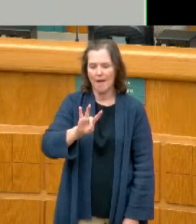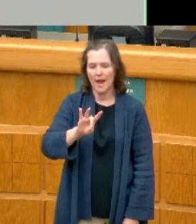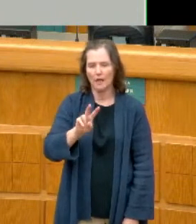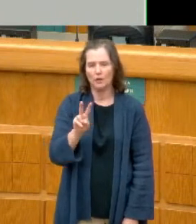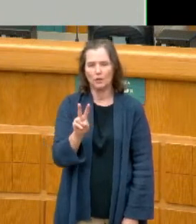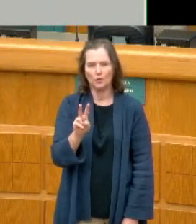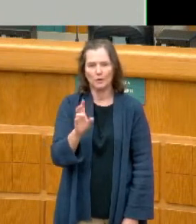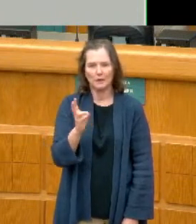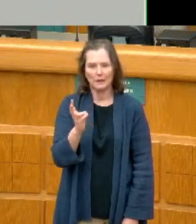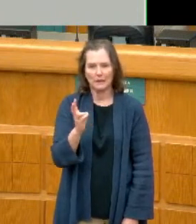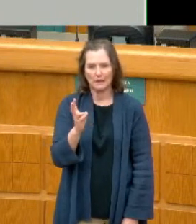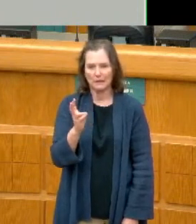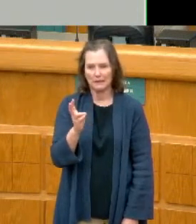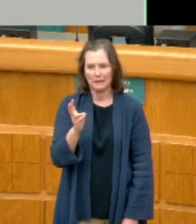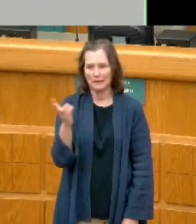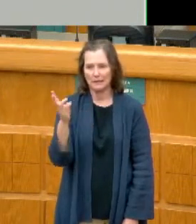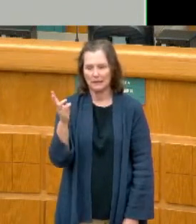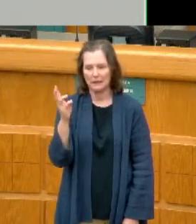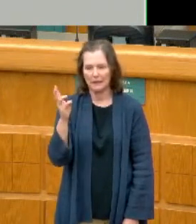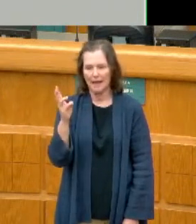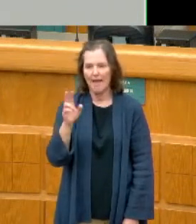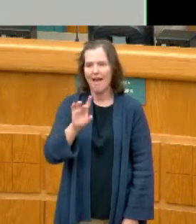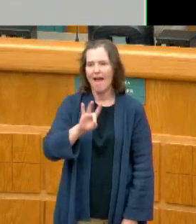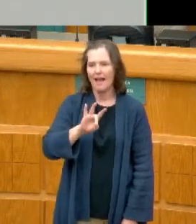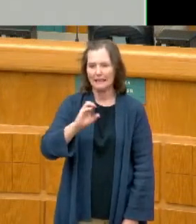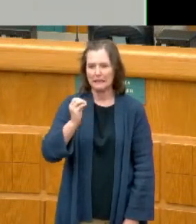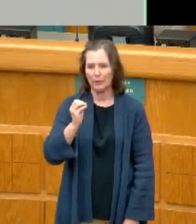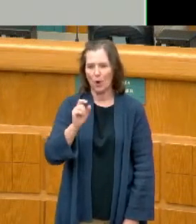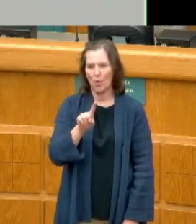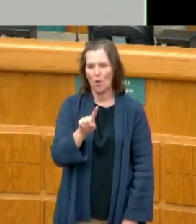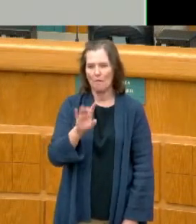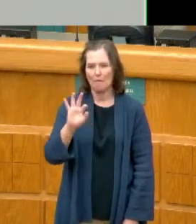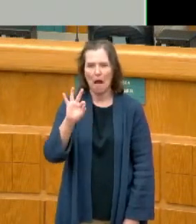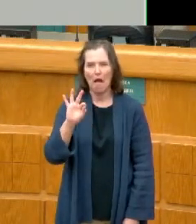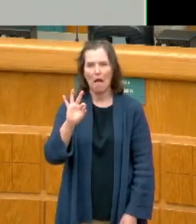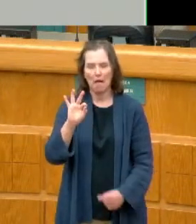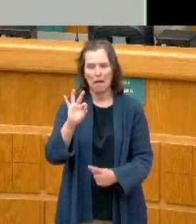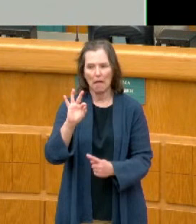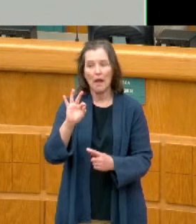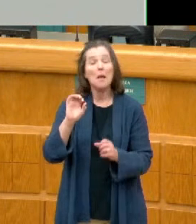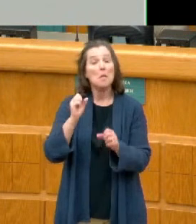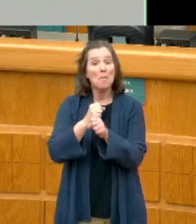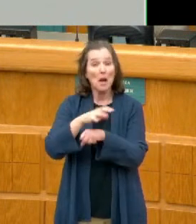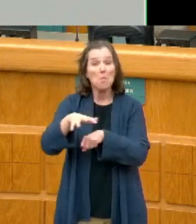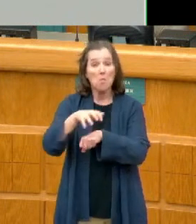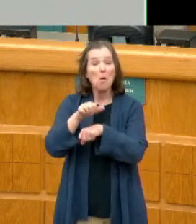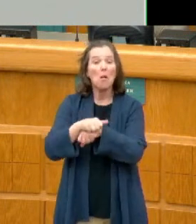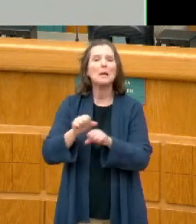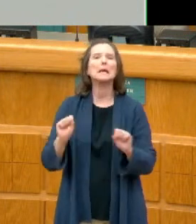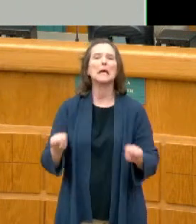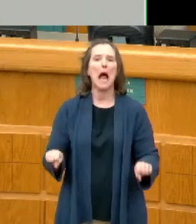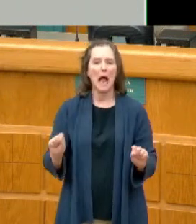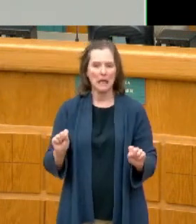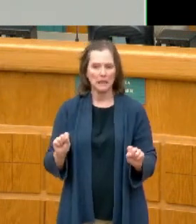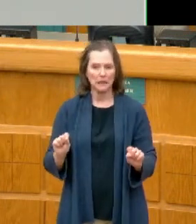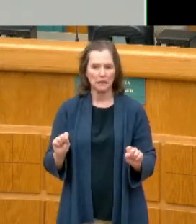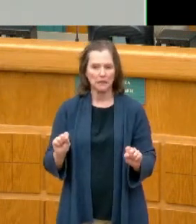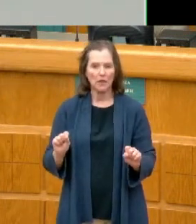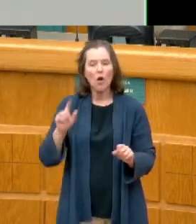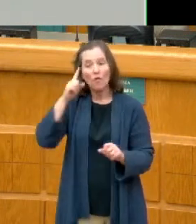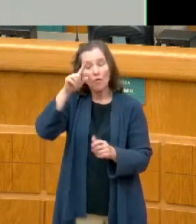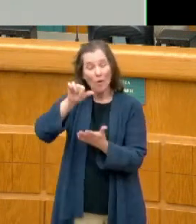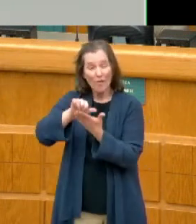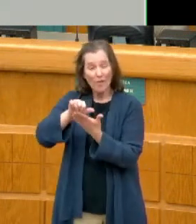361-826-8019, and you can schedule an appointment 8 to 5. The only difference between that clinic and the other two is that you have to be COVID